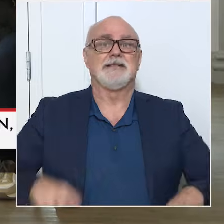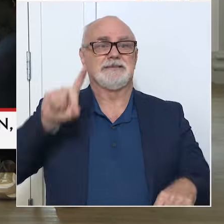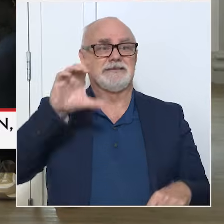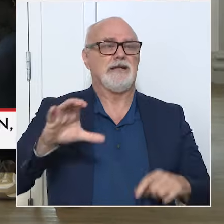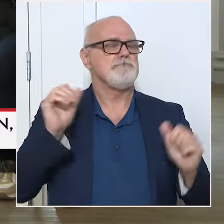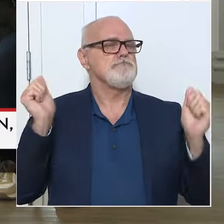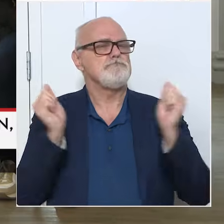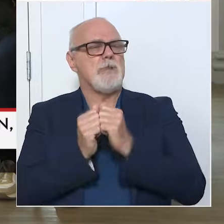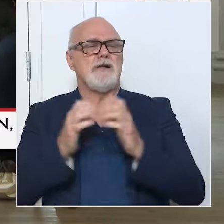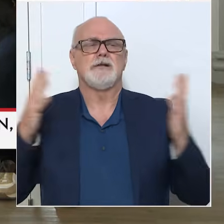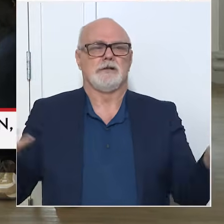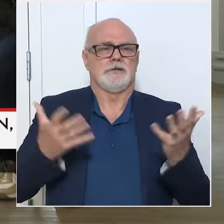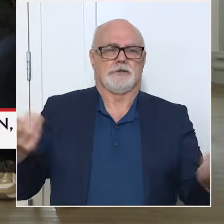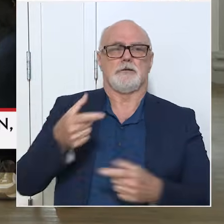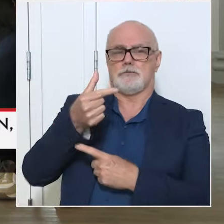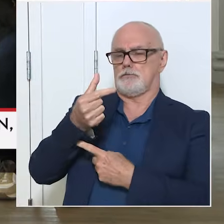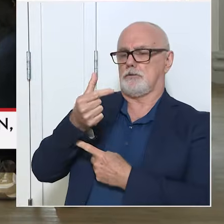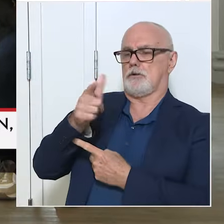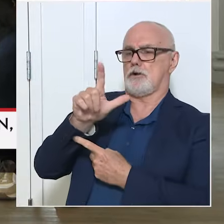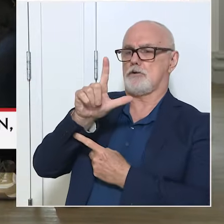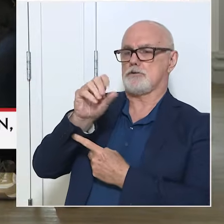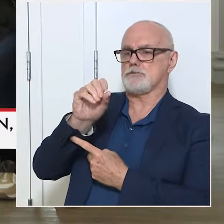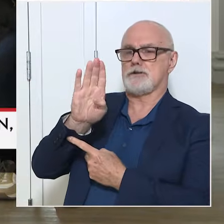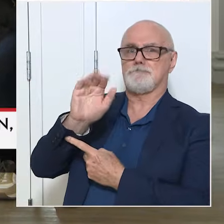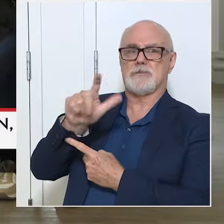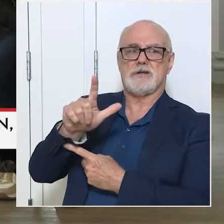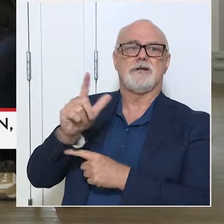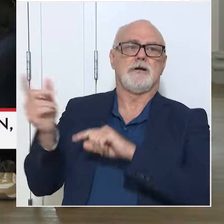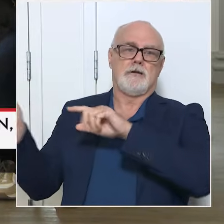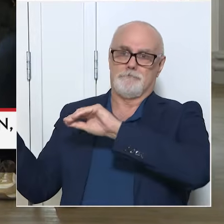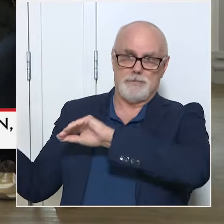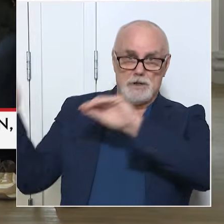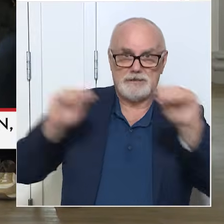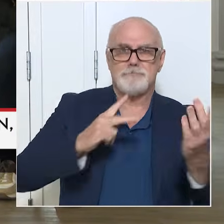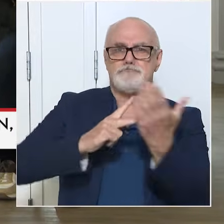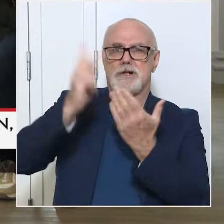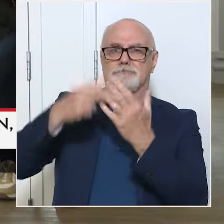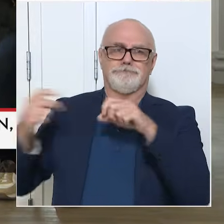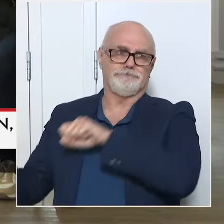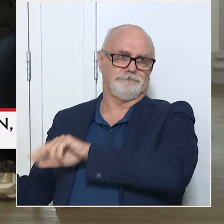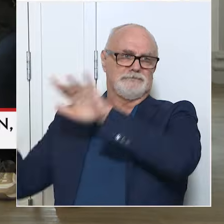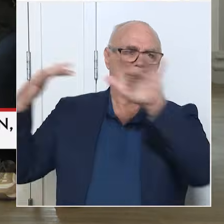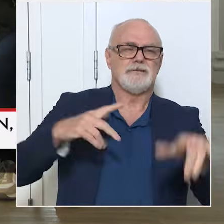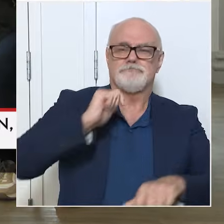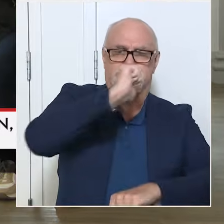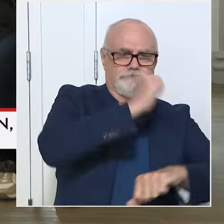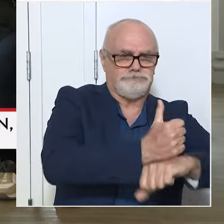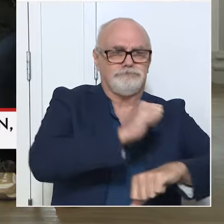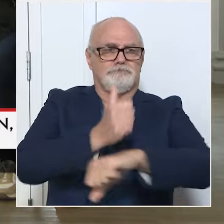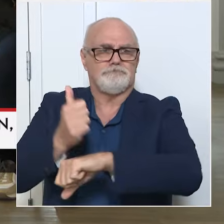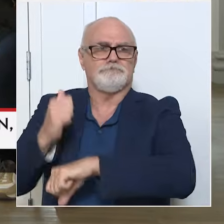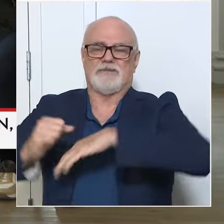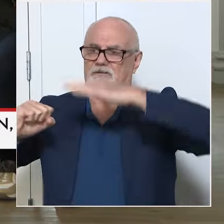Soft Landing Program, which provided us with the foundation and confidence to